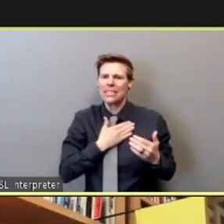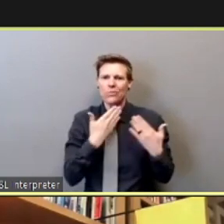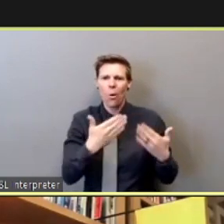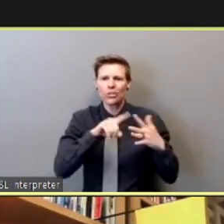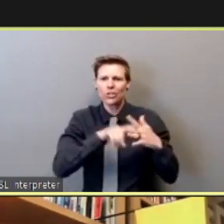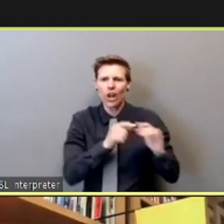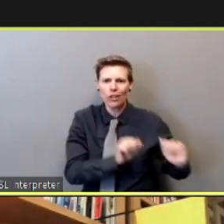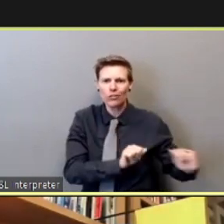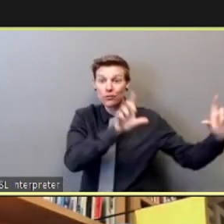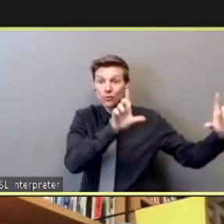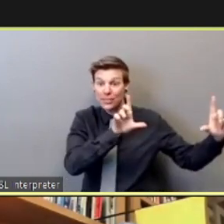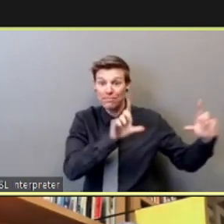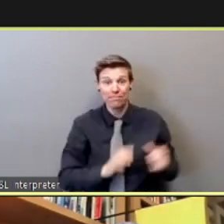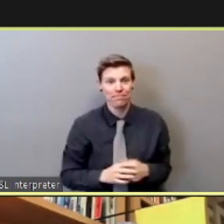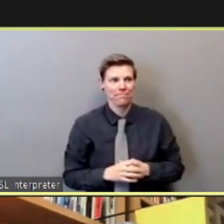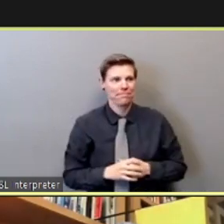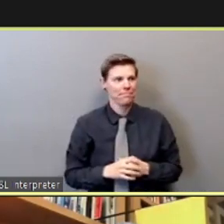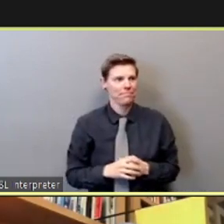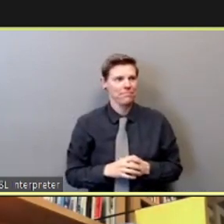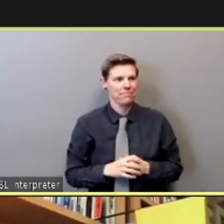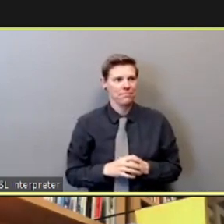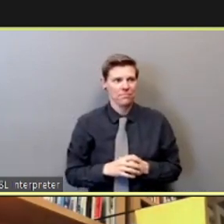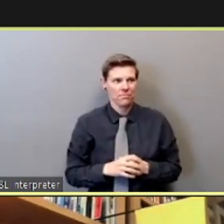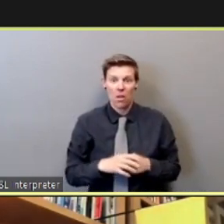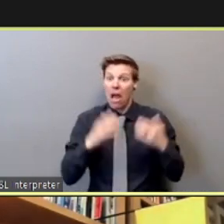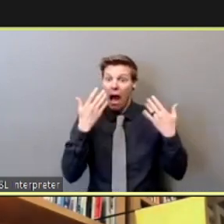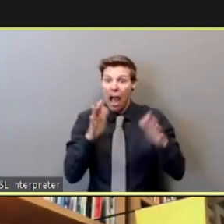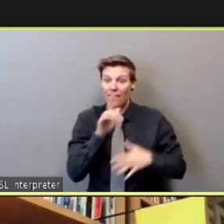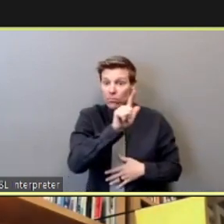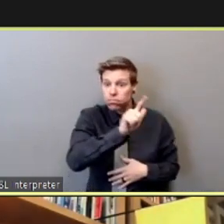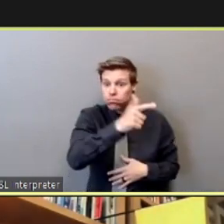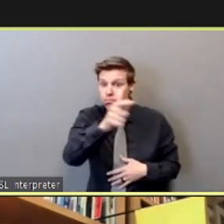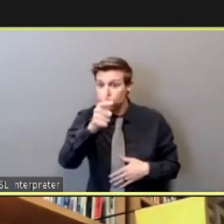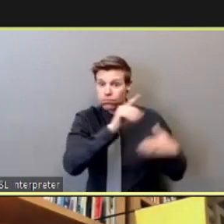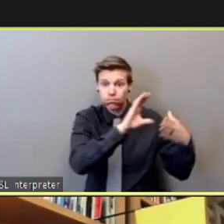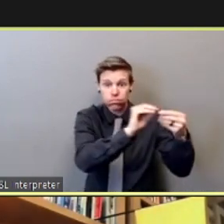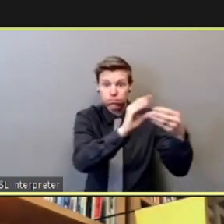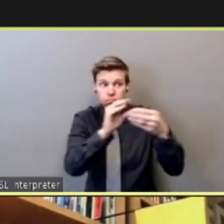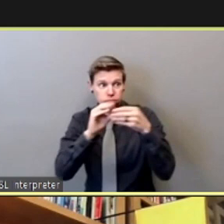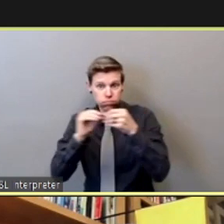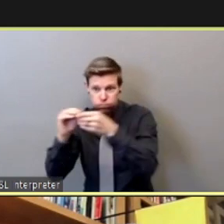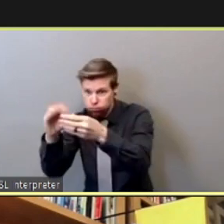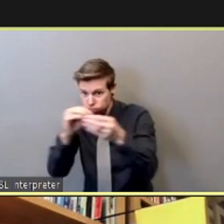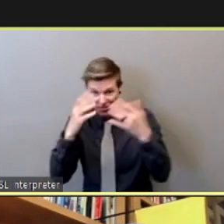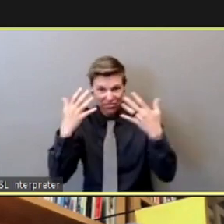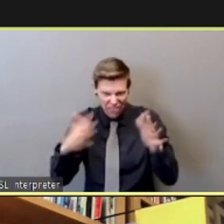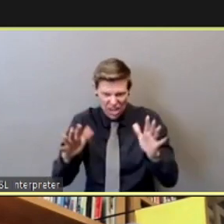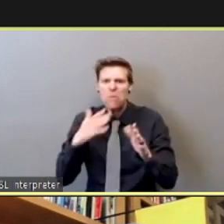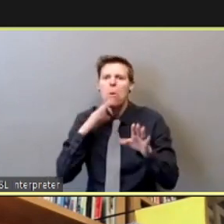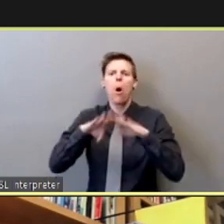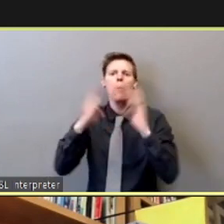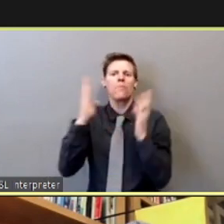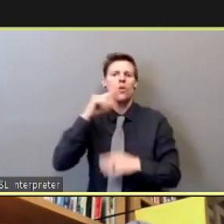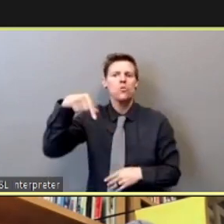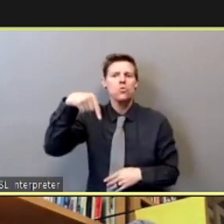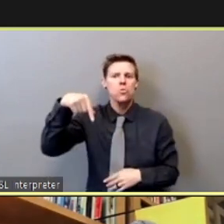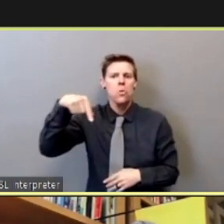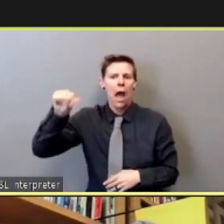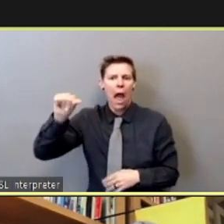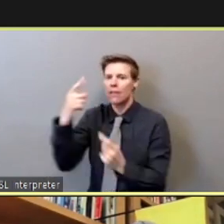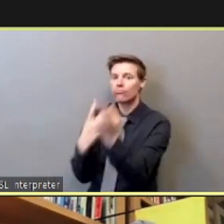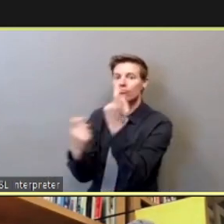After they provide their updates, I'll facilitate Q&A with the reporters that have joined us on Zoom. And first